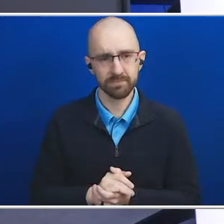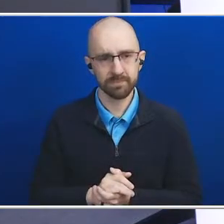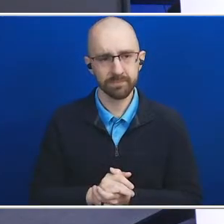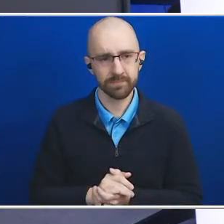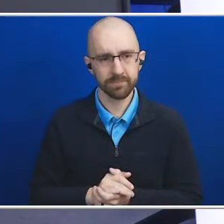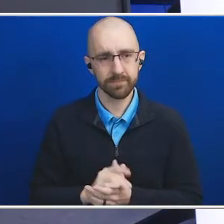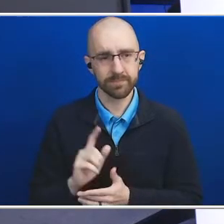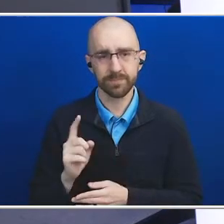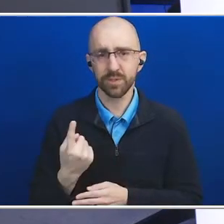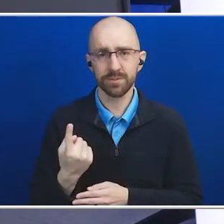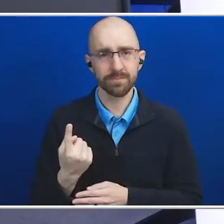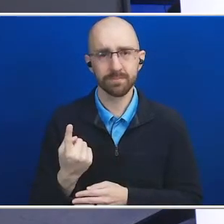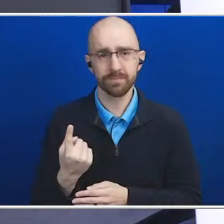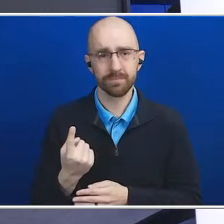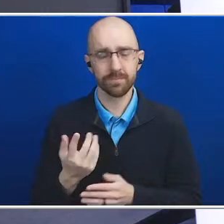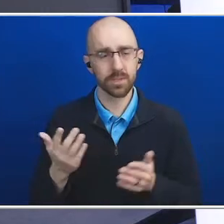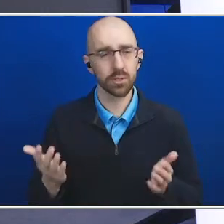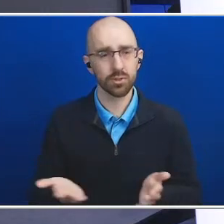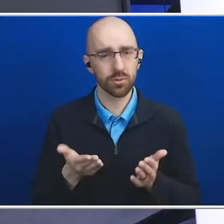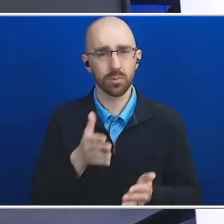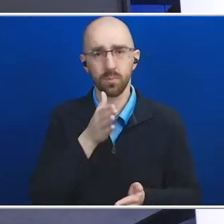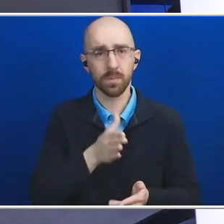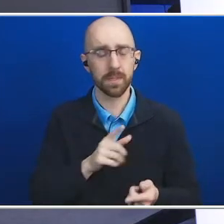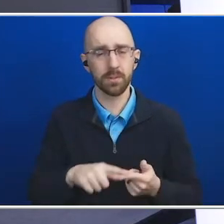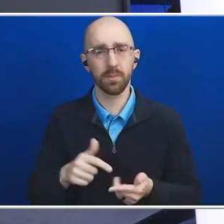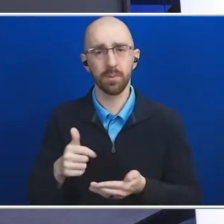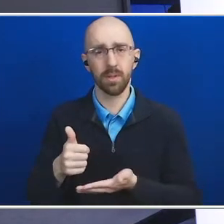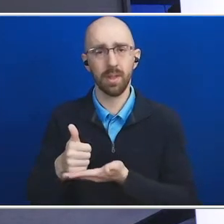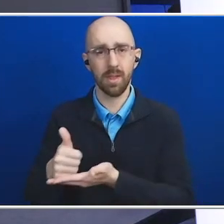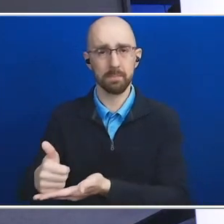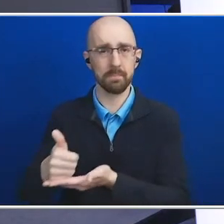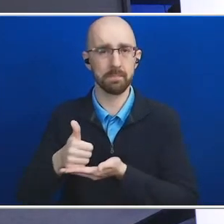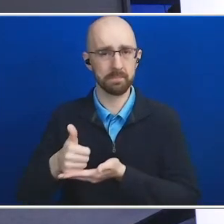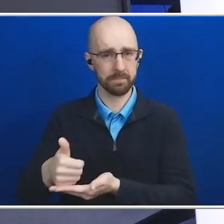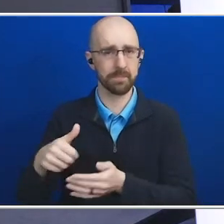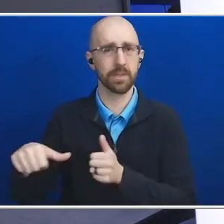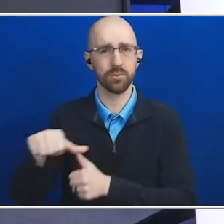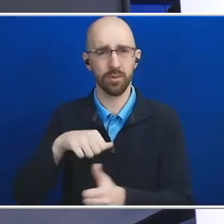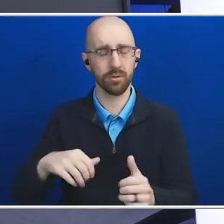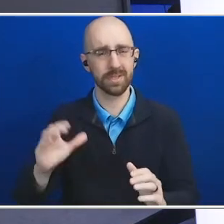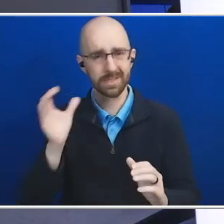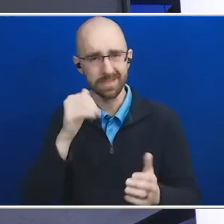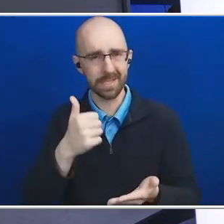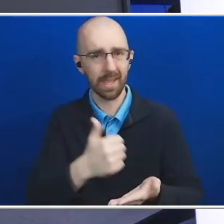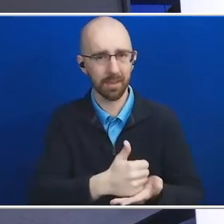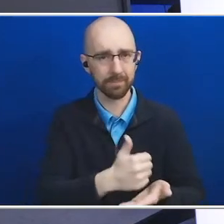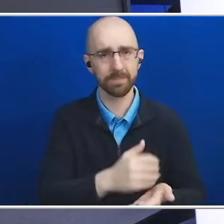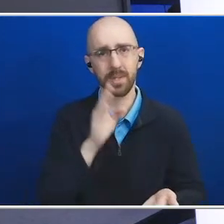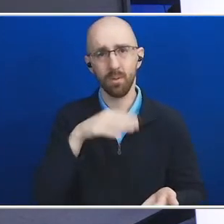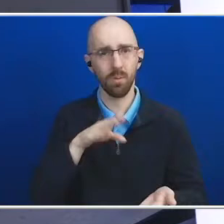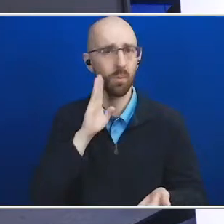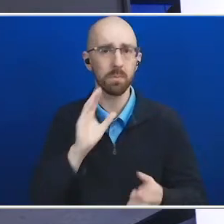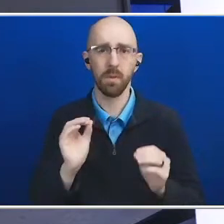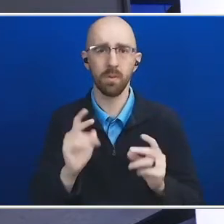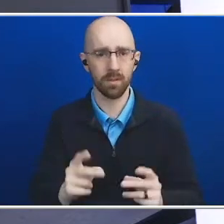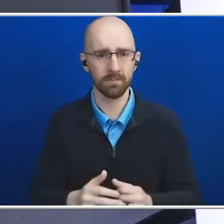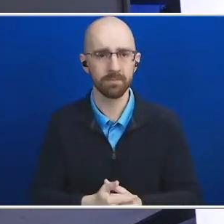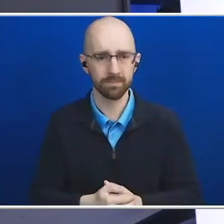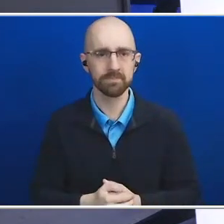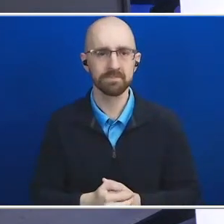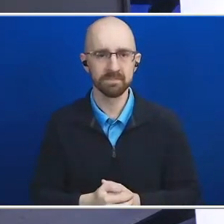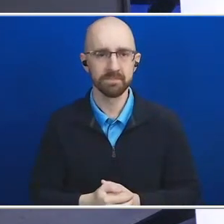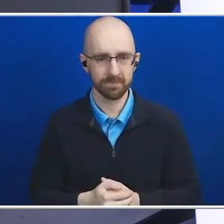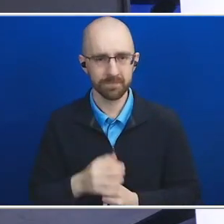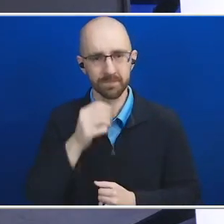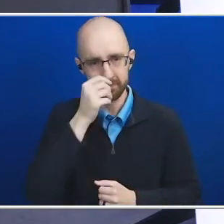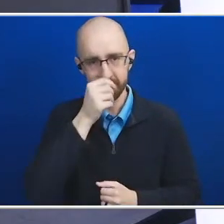just to encourage women to help one another and to seek help and know that it will be okay. You have brought great energy, and you